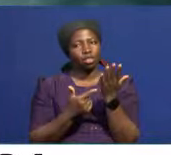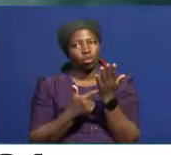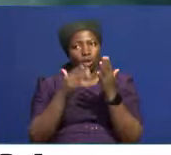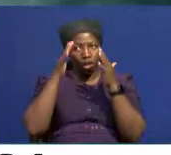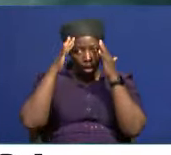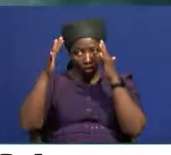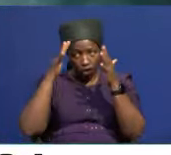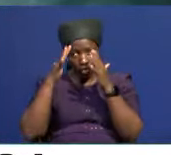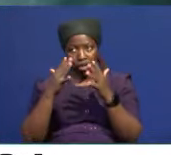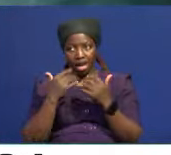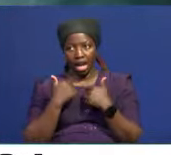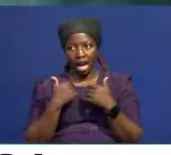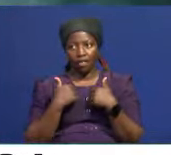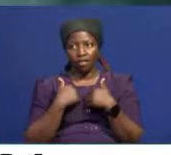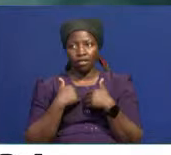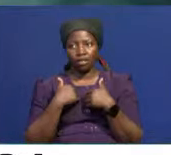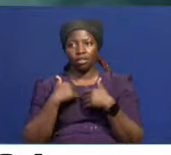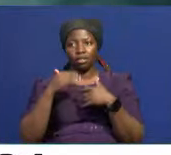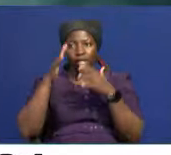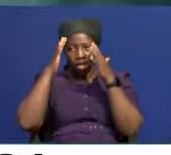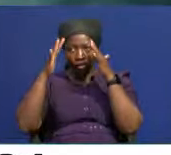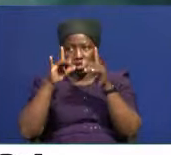entrench new technologies.